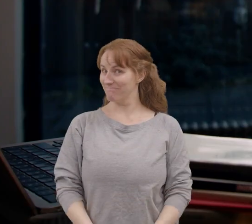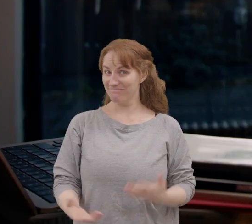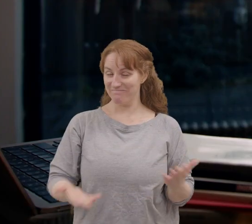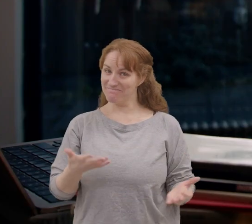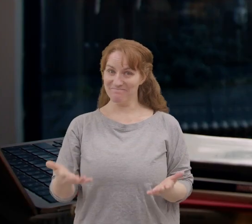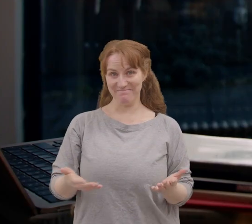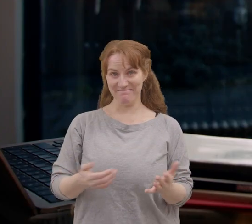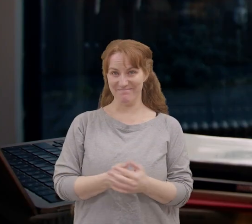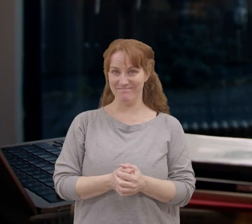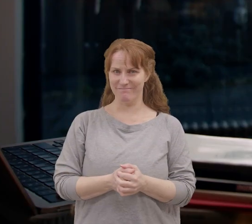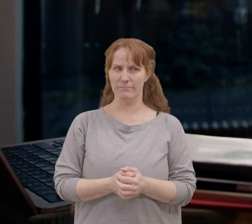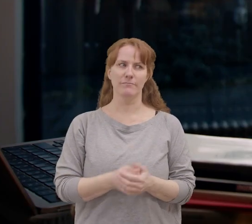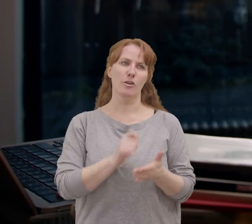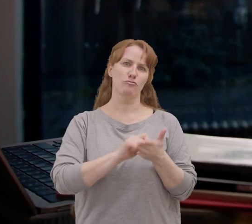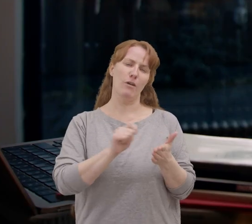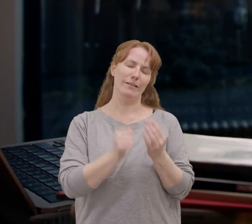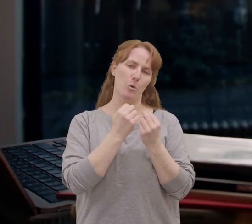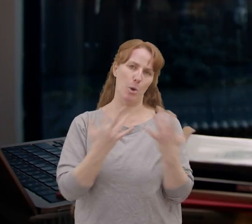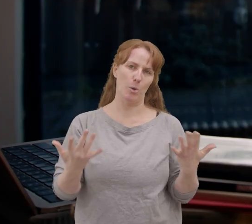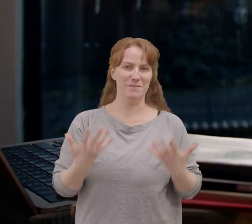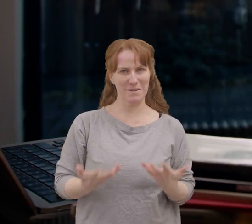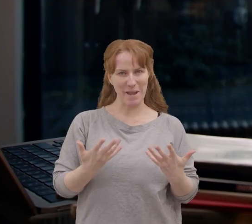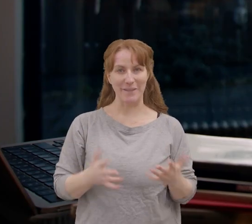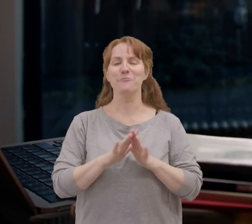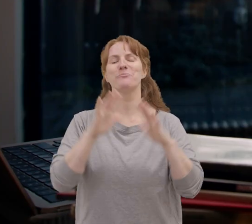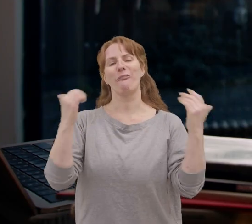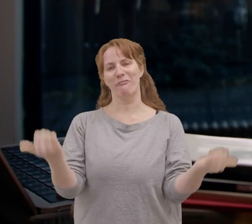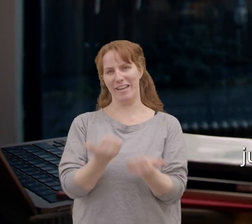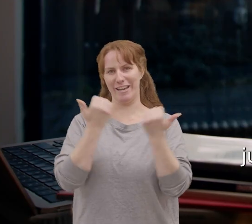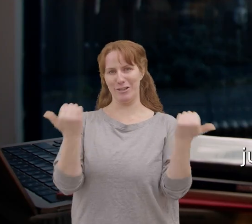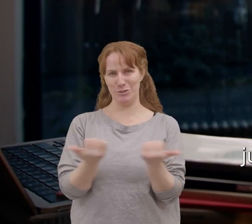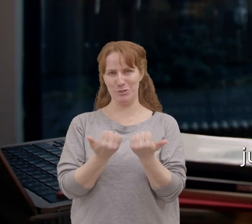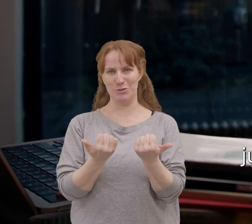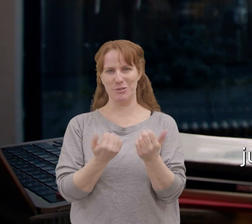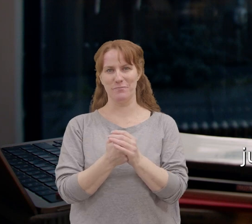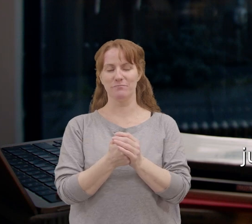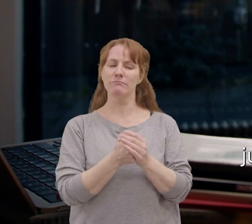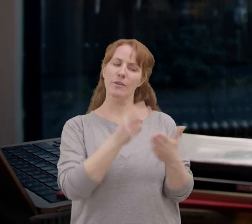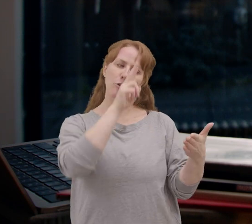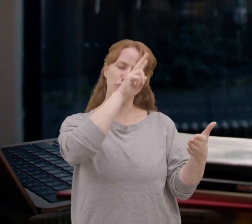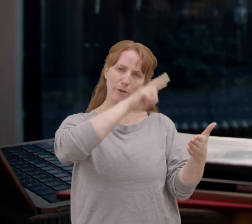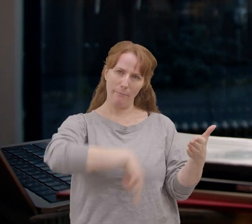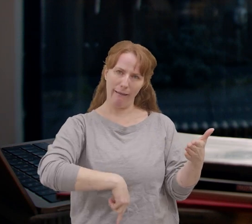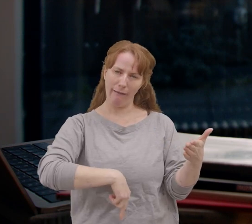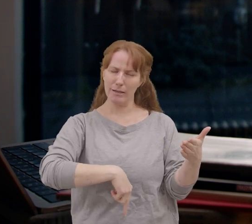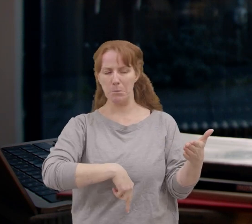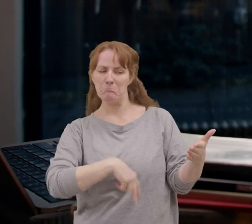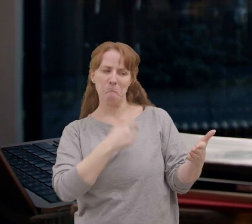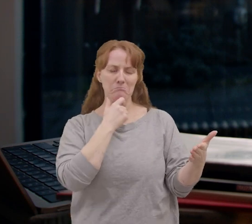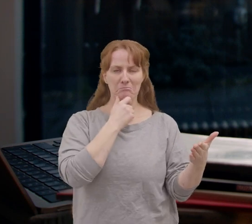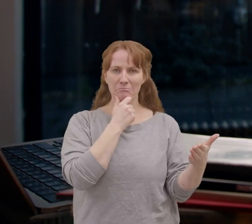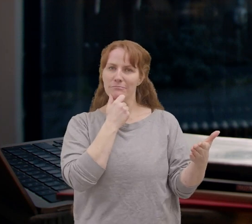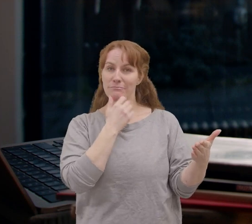How was that? You've done a lot of writing today. So to finish, you're just going to take some time to review over what you've done and